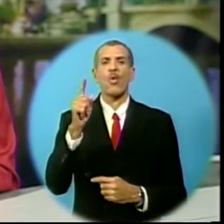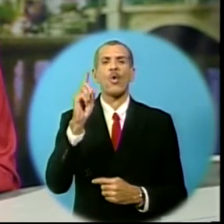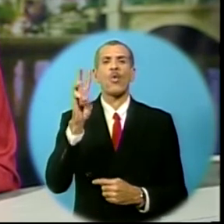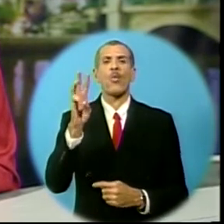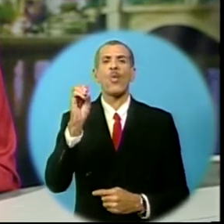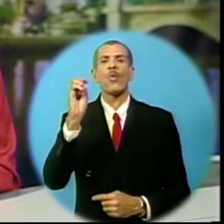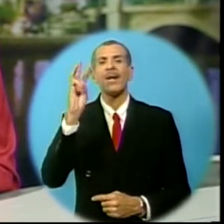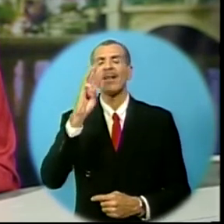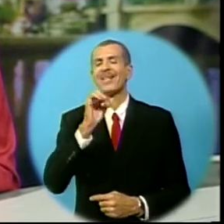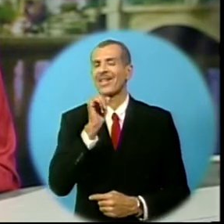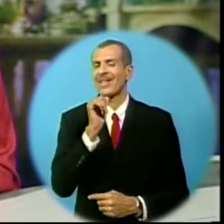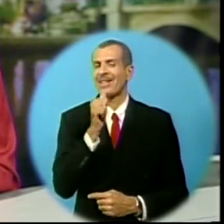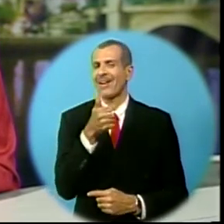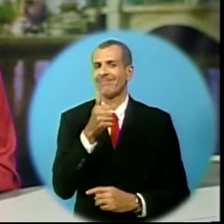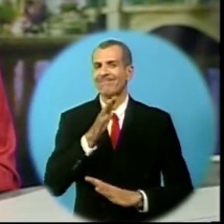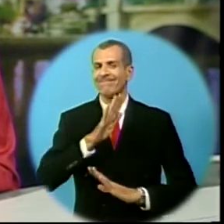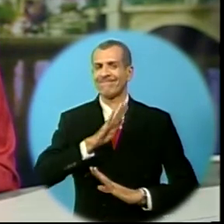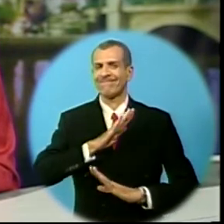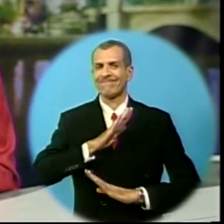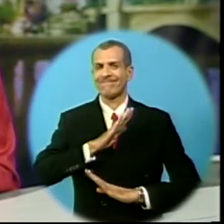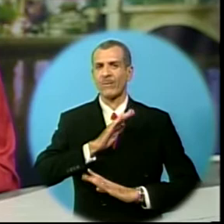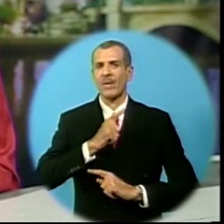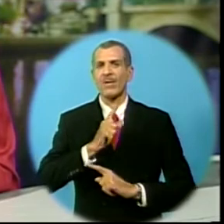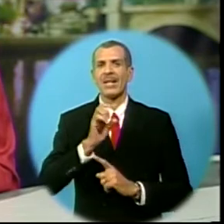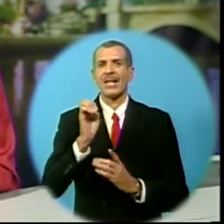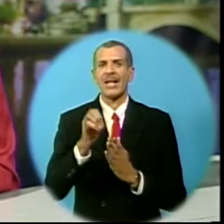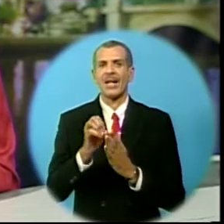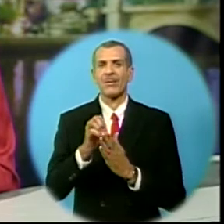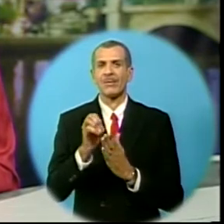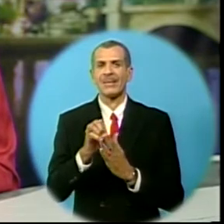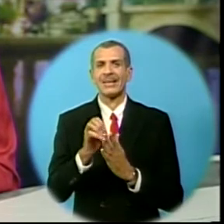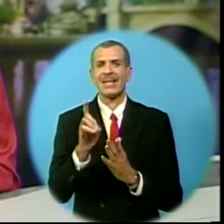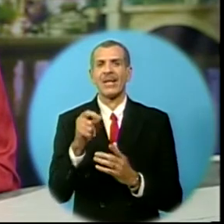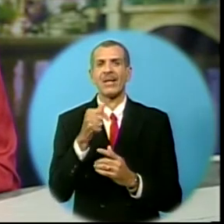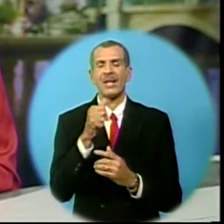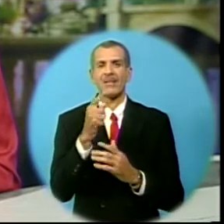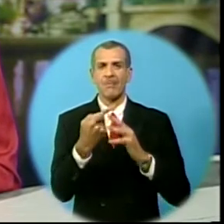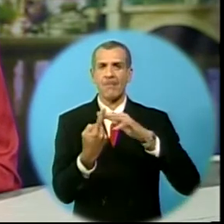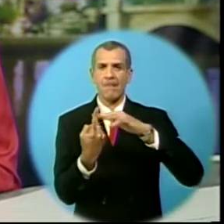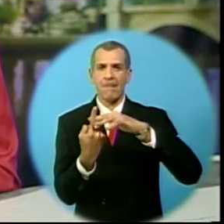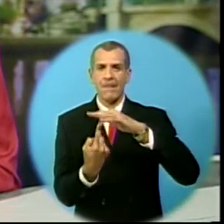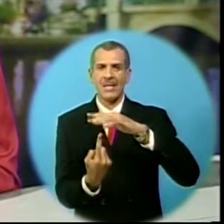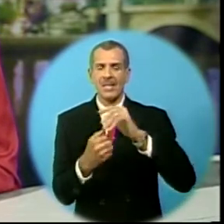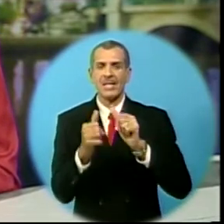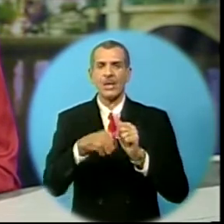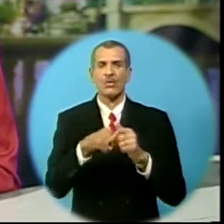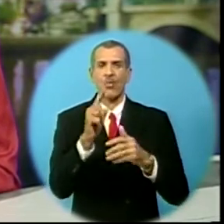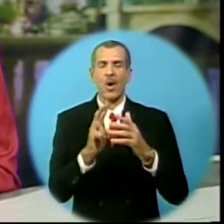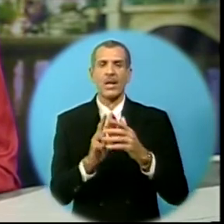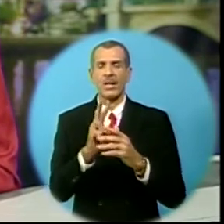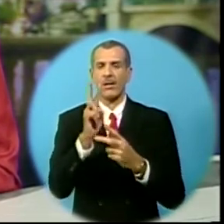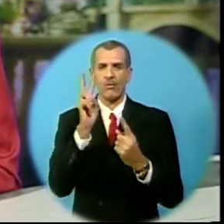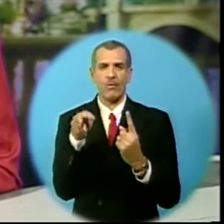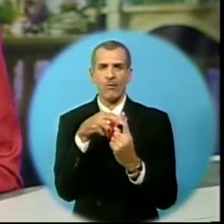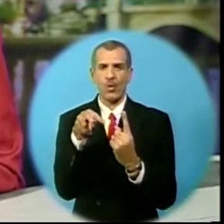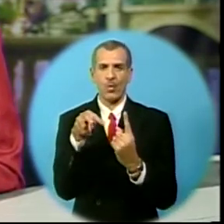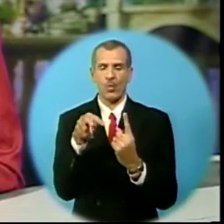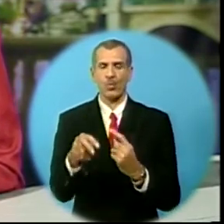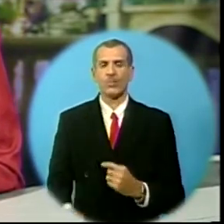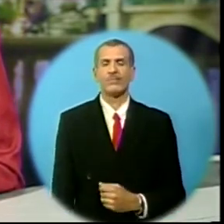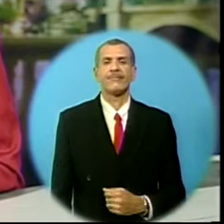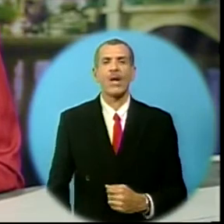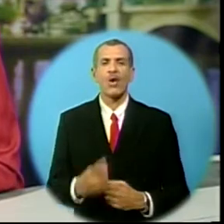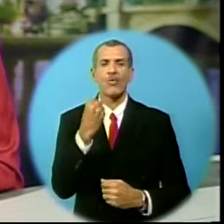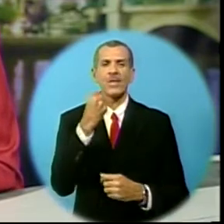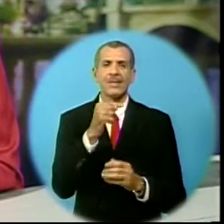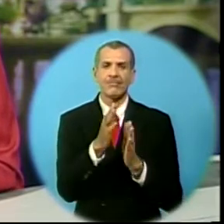is unsatisfactory that key economic data continues to be missing after each quarterly review. A